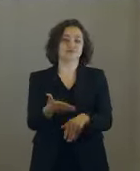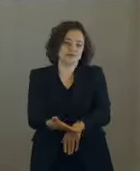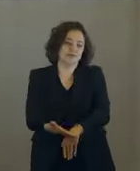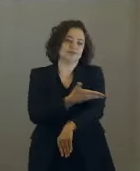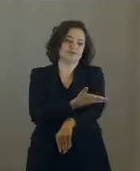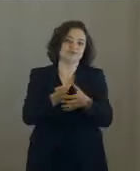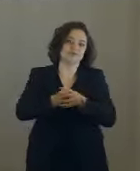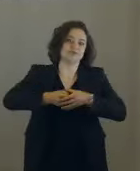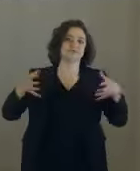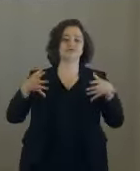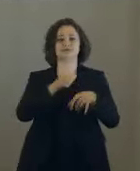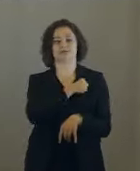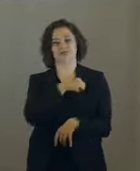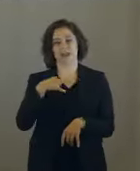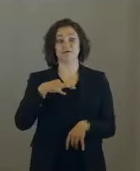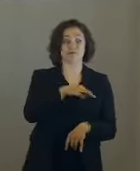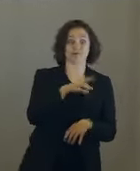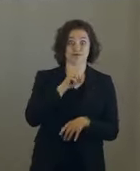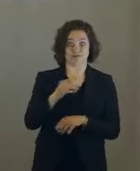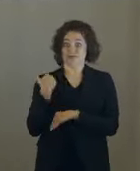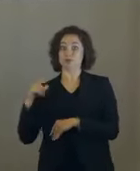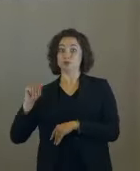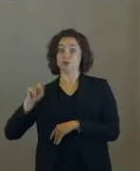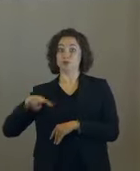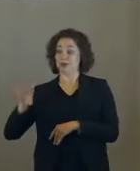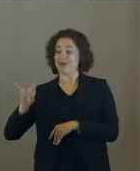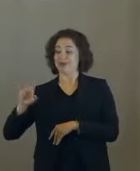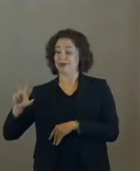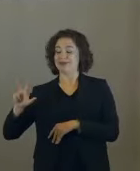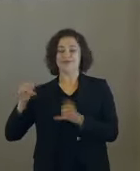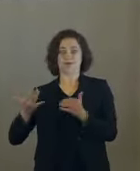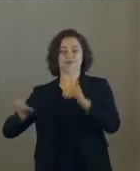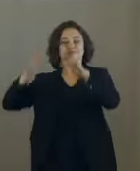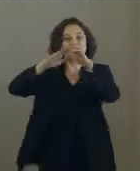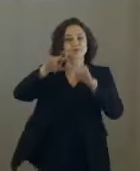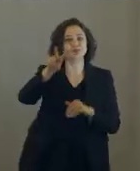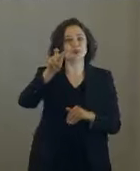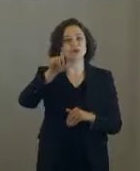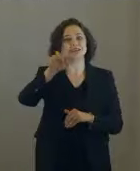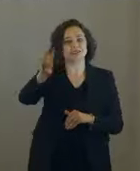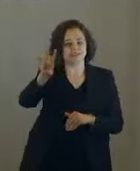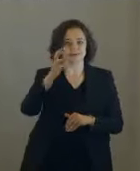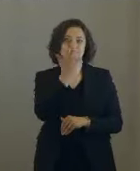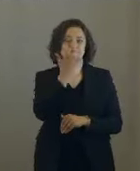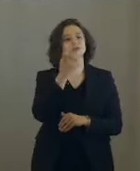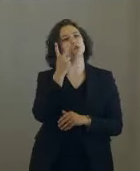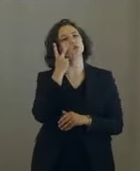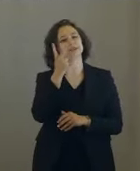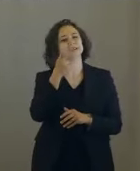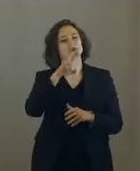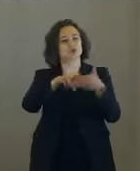our employees from, again, 83 to 206. And you'll see the results of that as I continue this report.